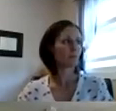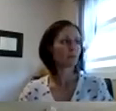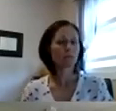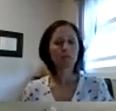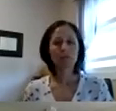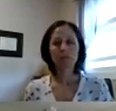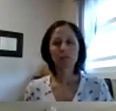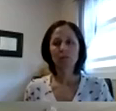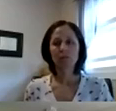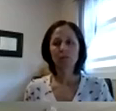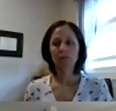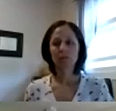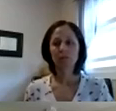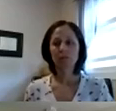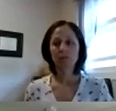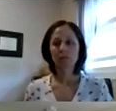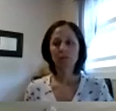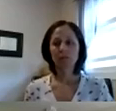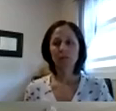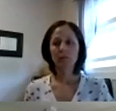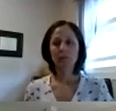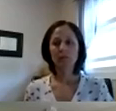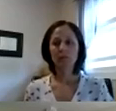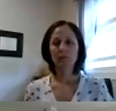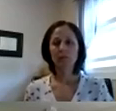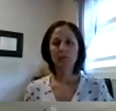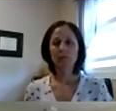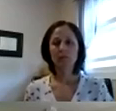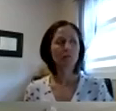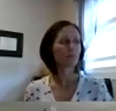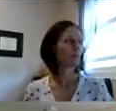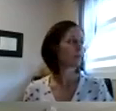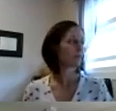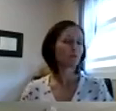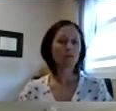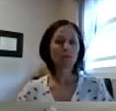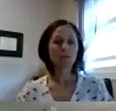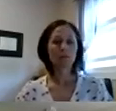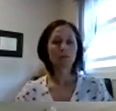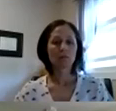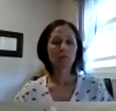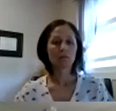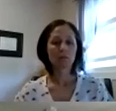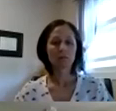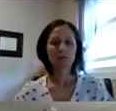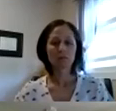we continue on. So now I just want to take a couple of minutes to talk about eligibility.